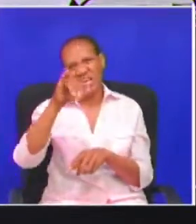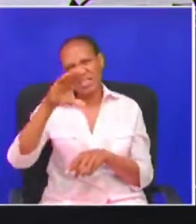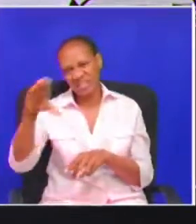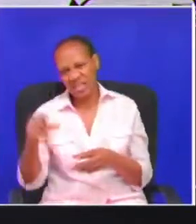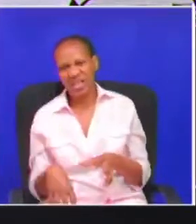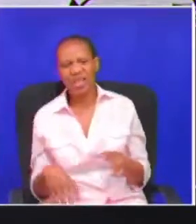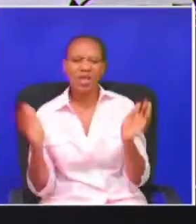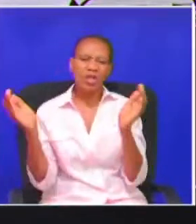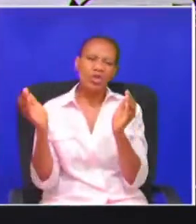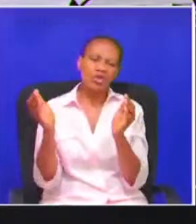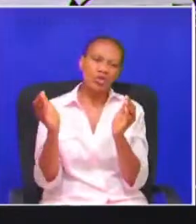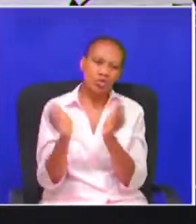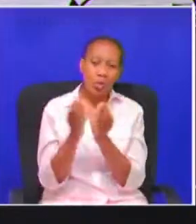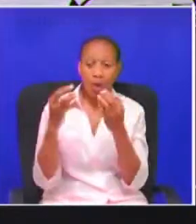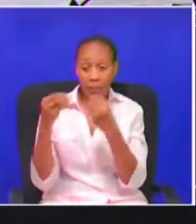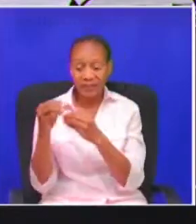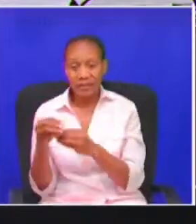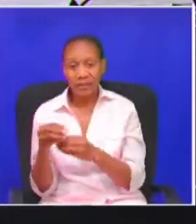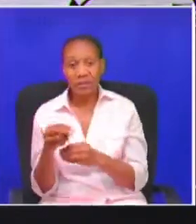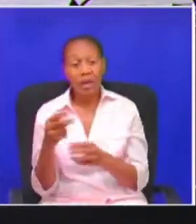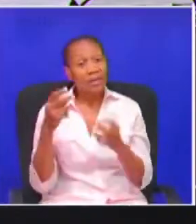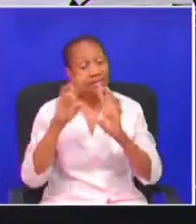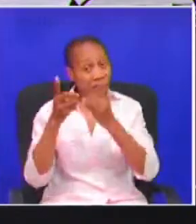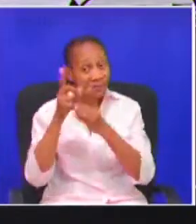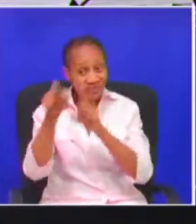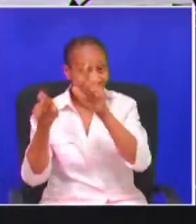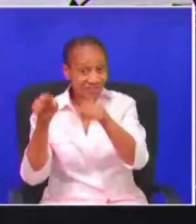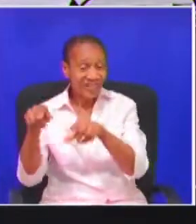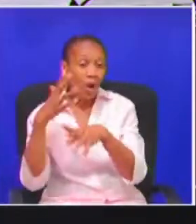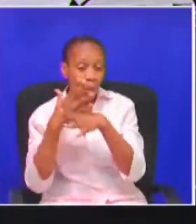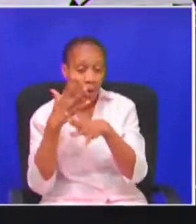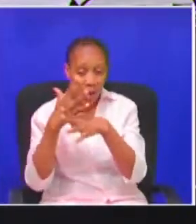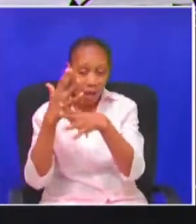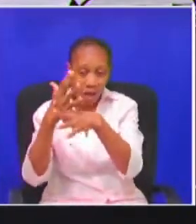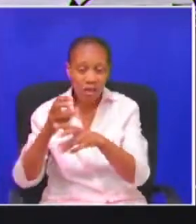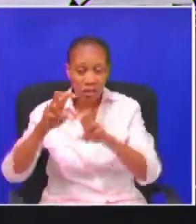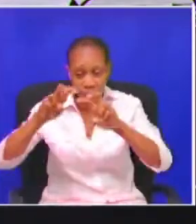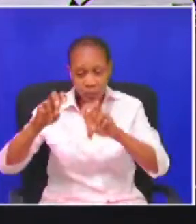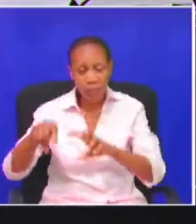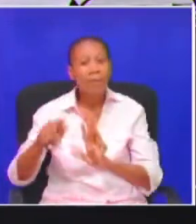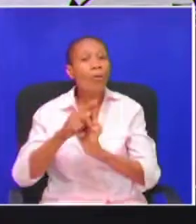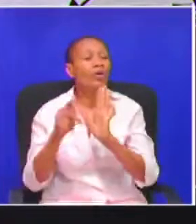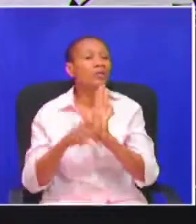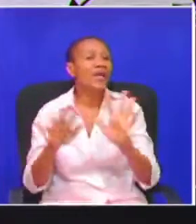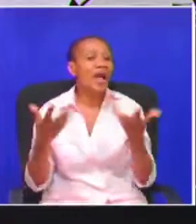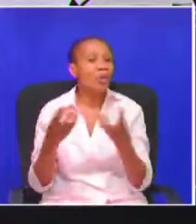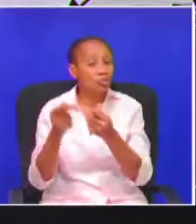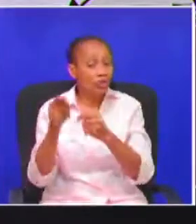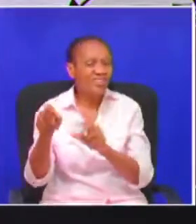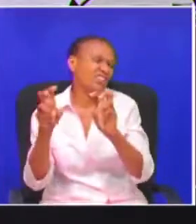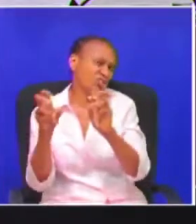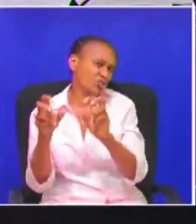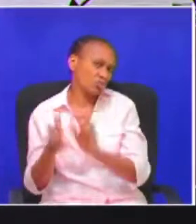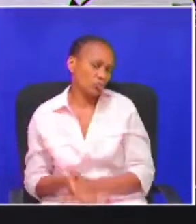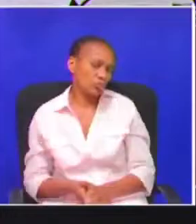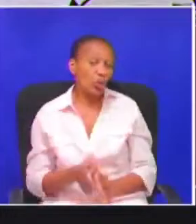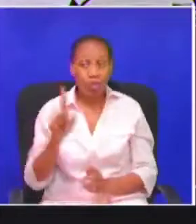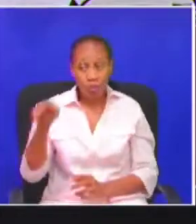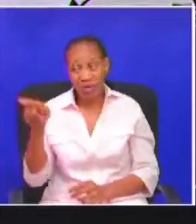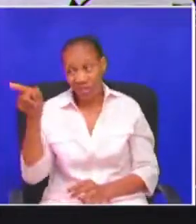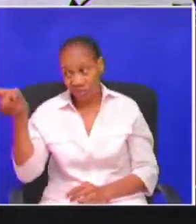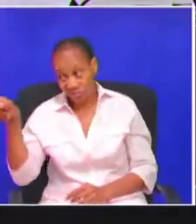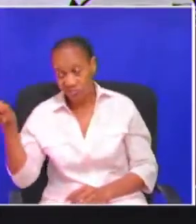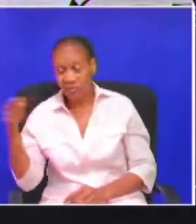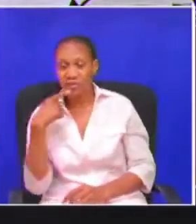business, are working on precisely how we should respond to this. Because as you correctly say, many